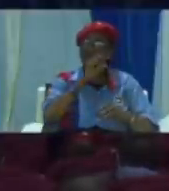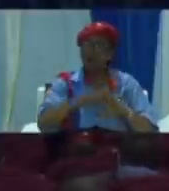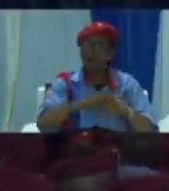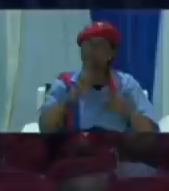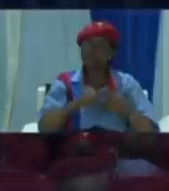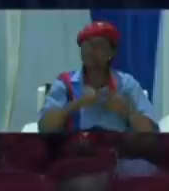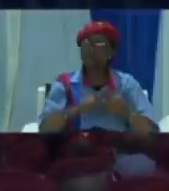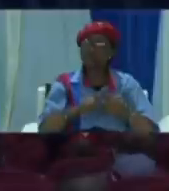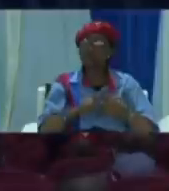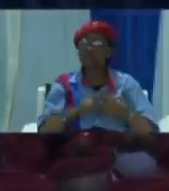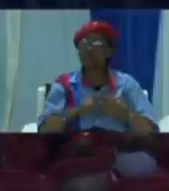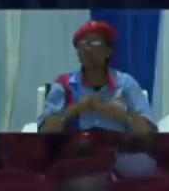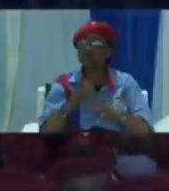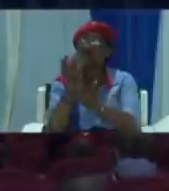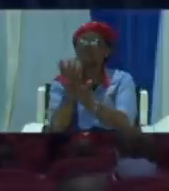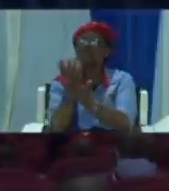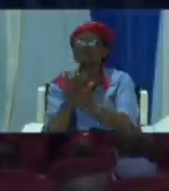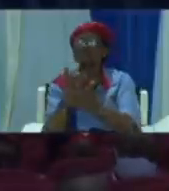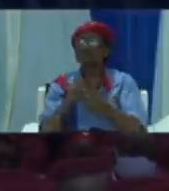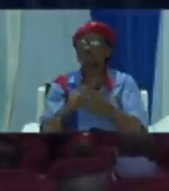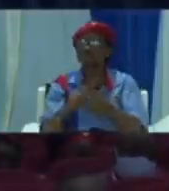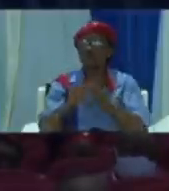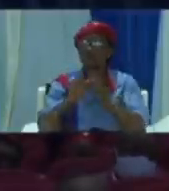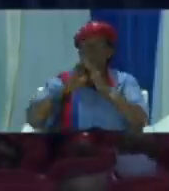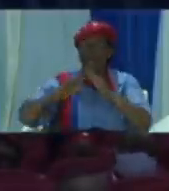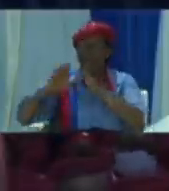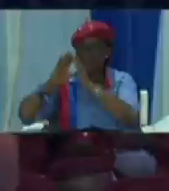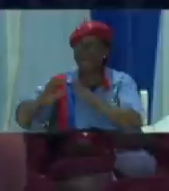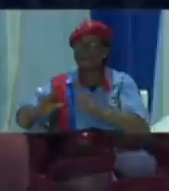Became prime minister. And